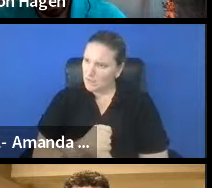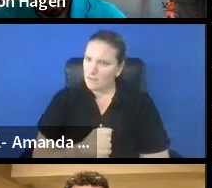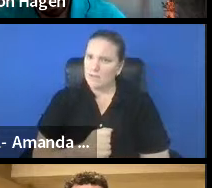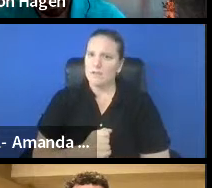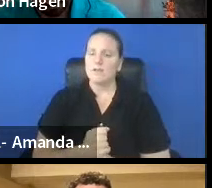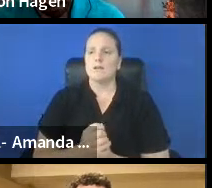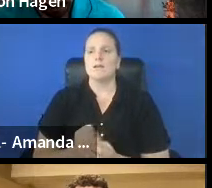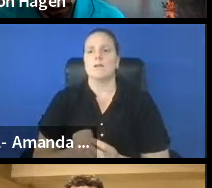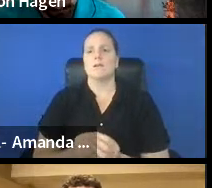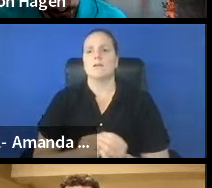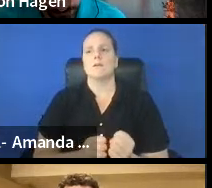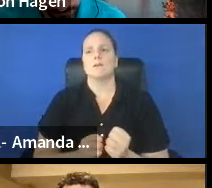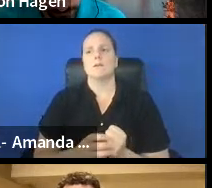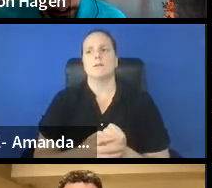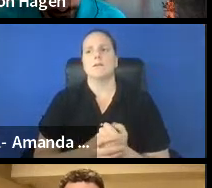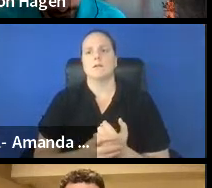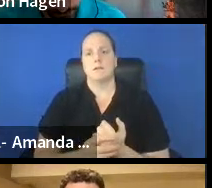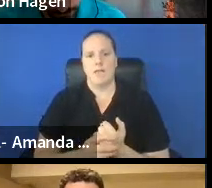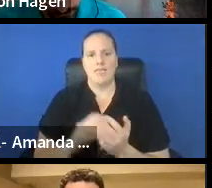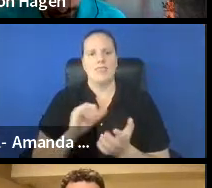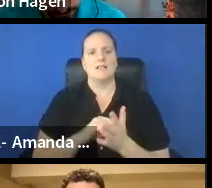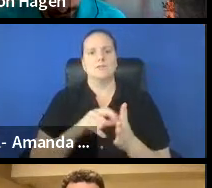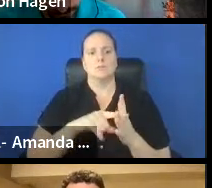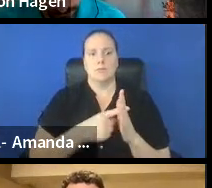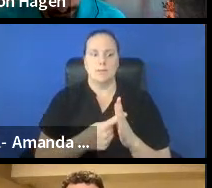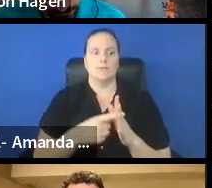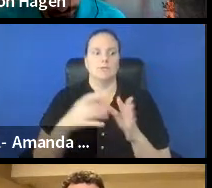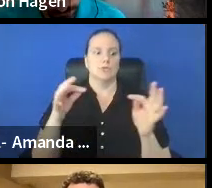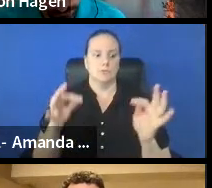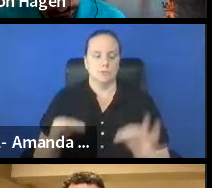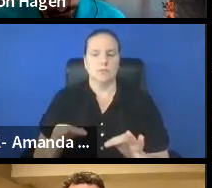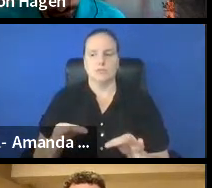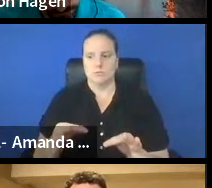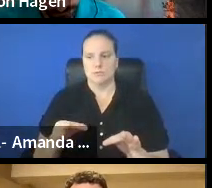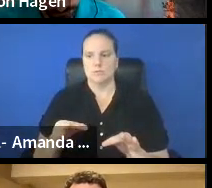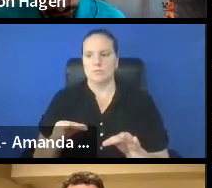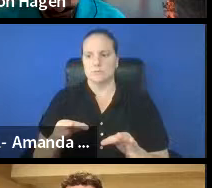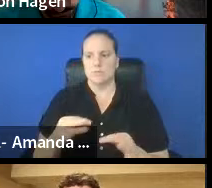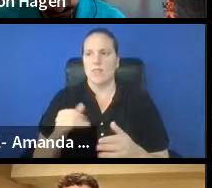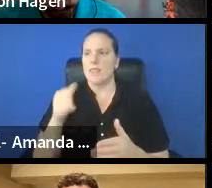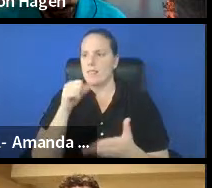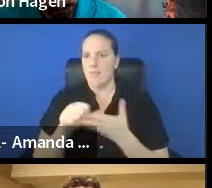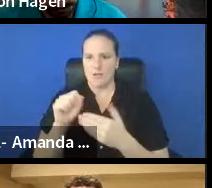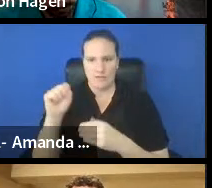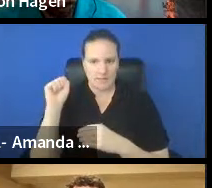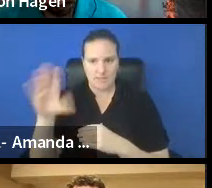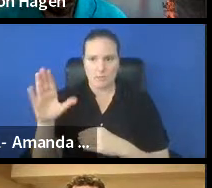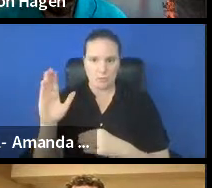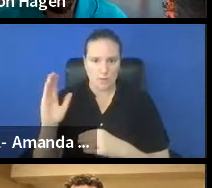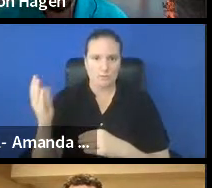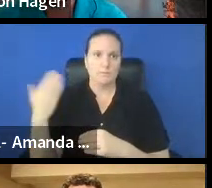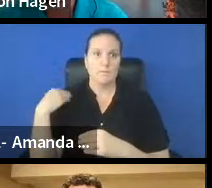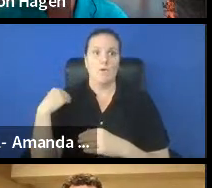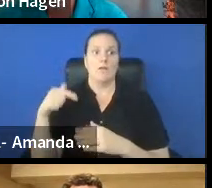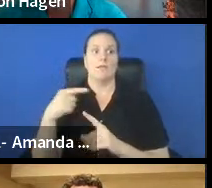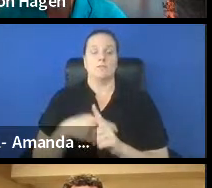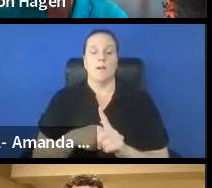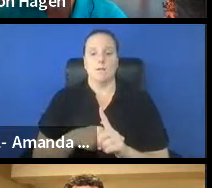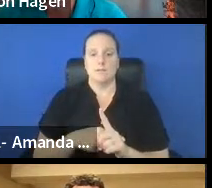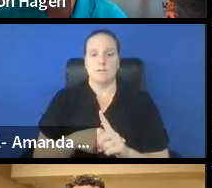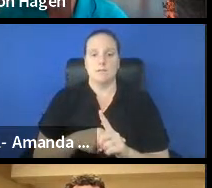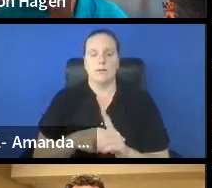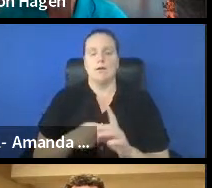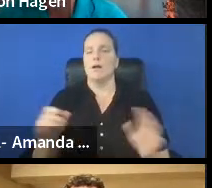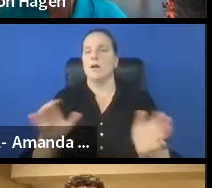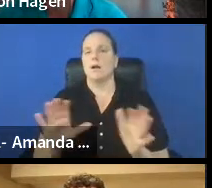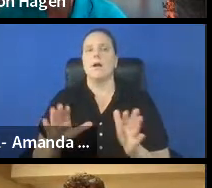is what their preliminary determination, the letter that they sent to us earlier this month, or